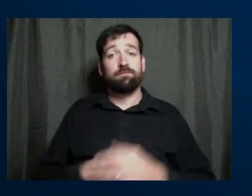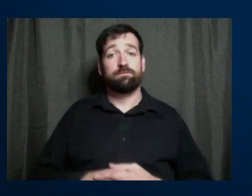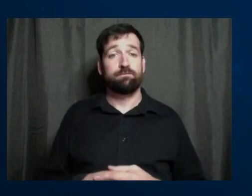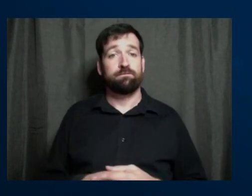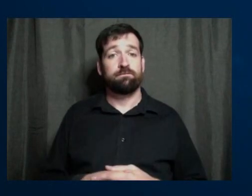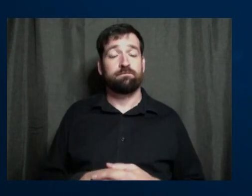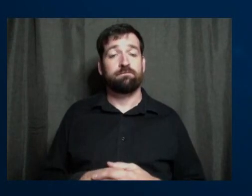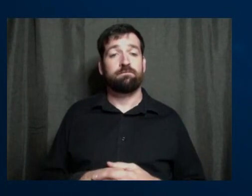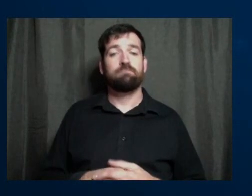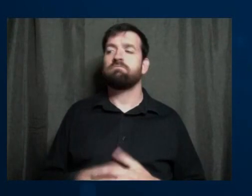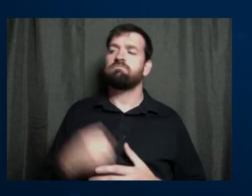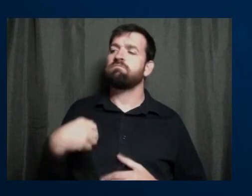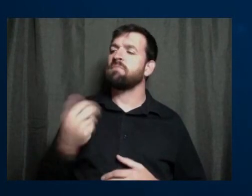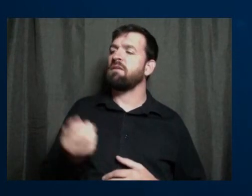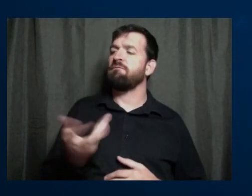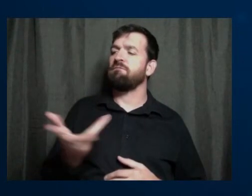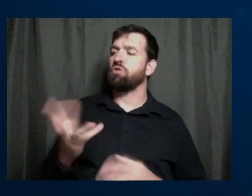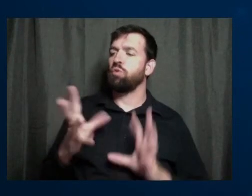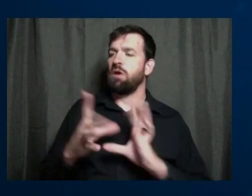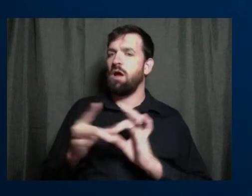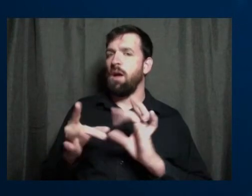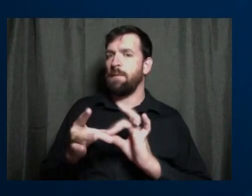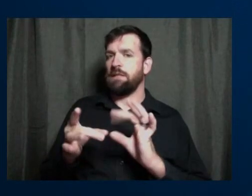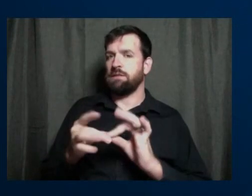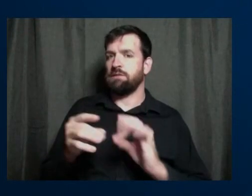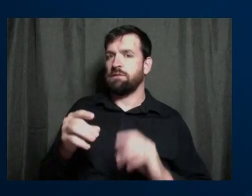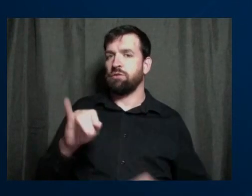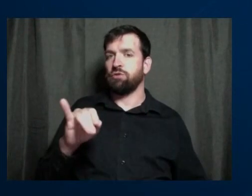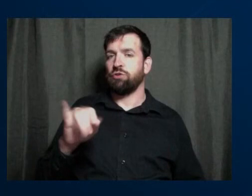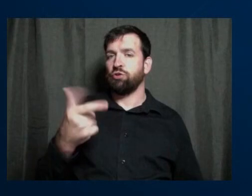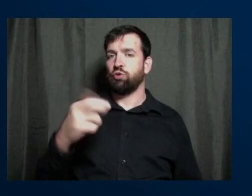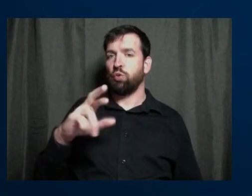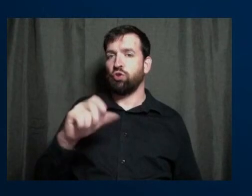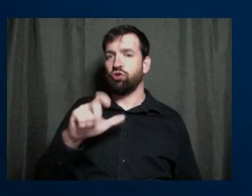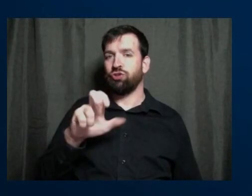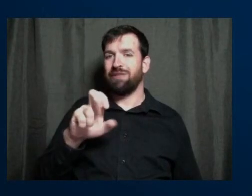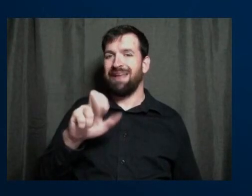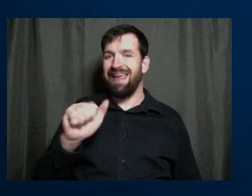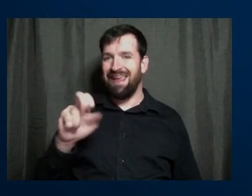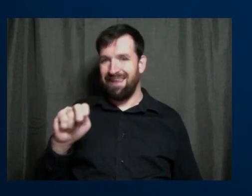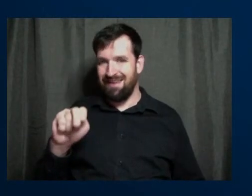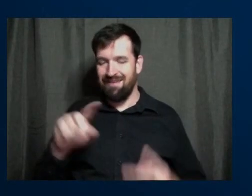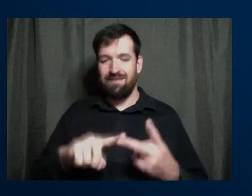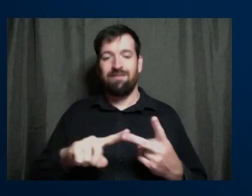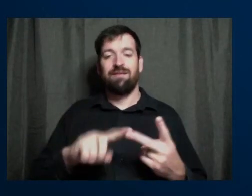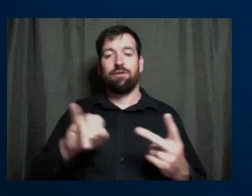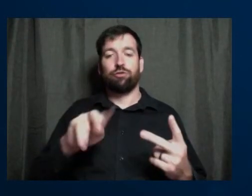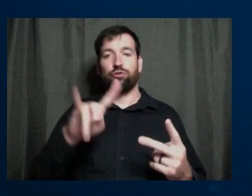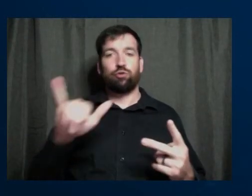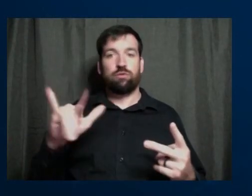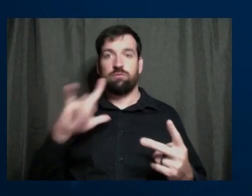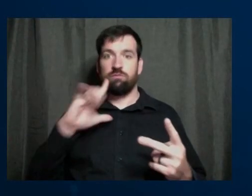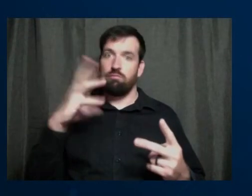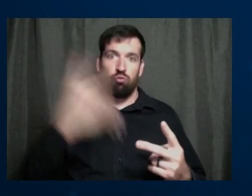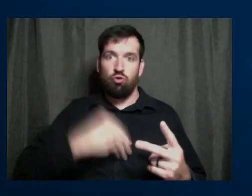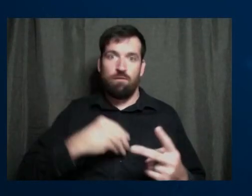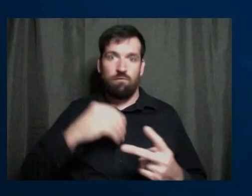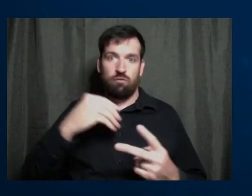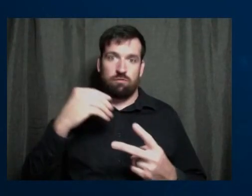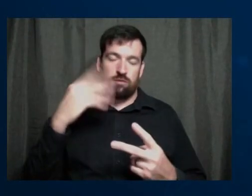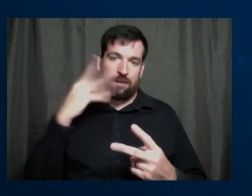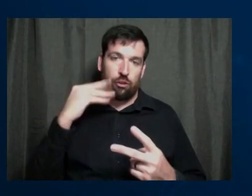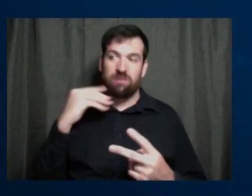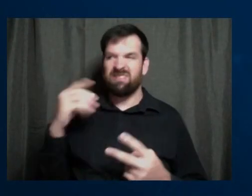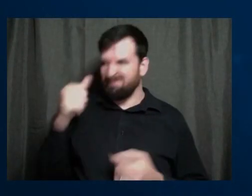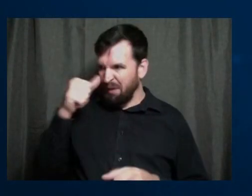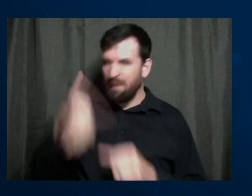I have a couple of comments for you, because Georgianne and Judy both had a wonderful experience with you. Okay. Georgianne says, I remember Judy. Missys is wonderful.